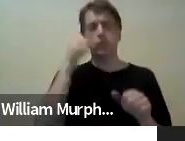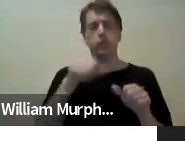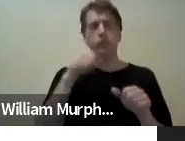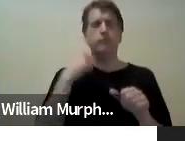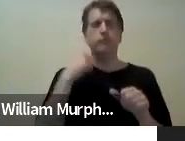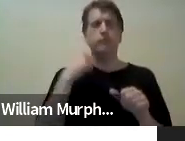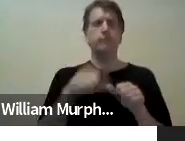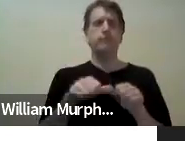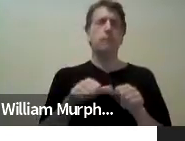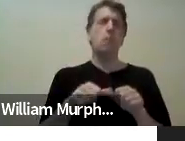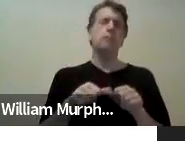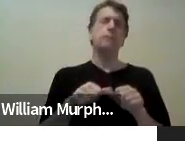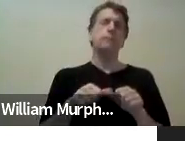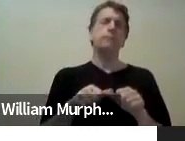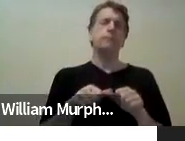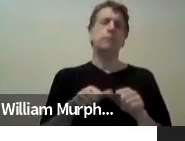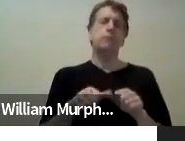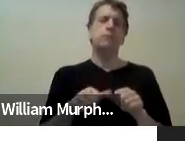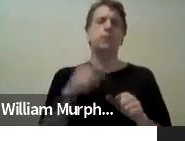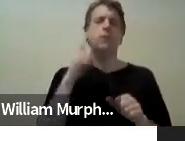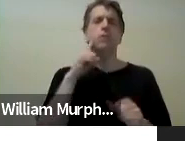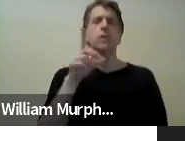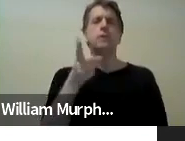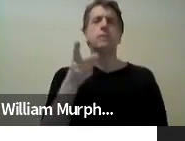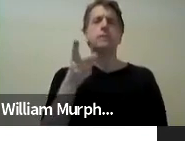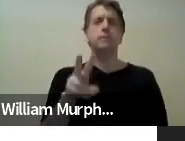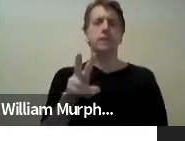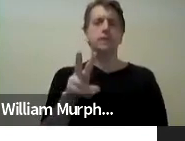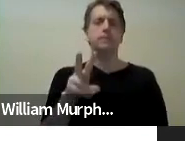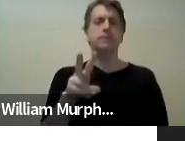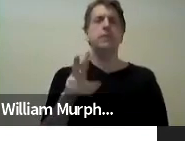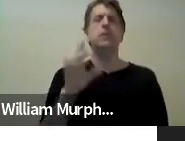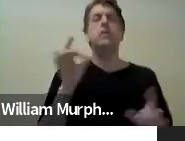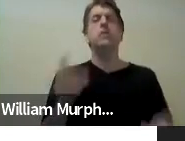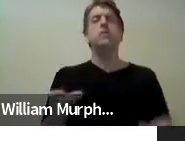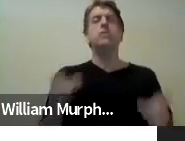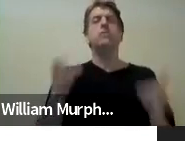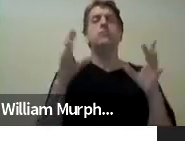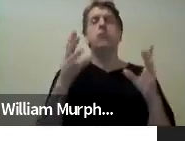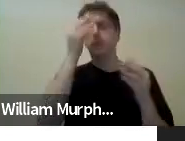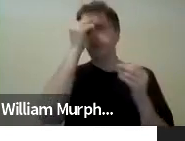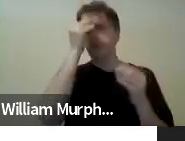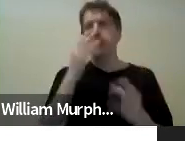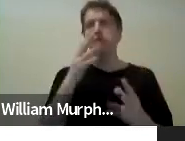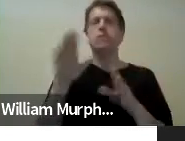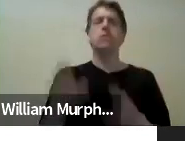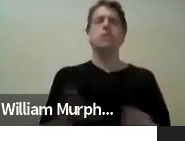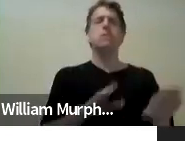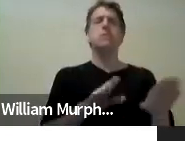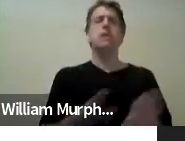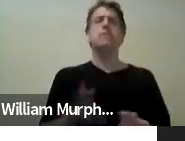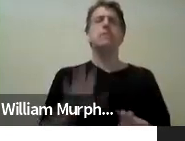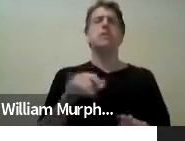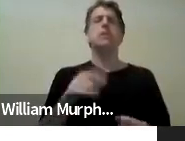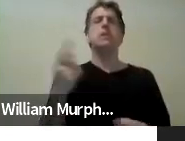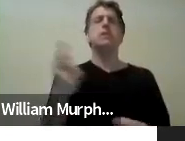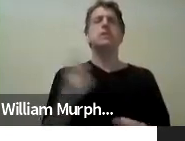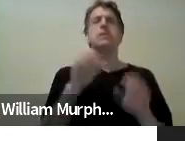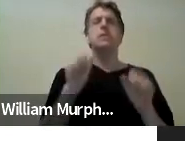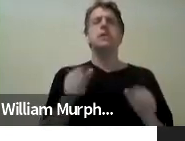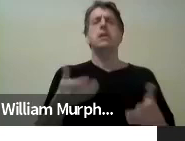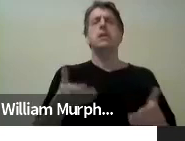around survivors of domestic violence is trauma-informed behavior. This is something that can allow you